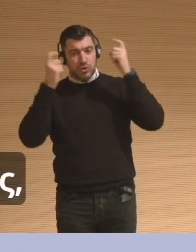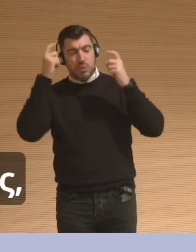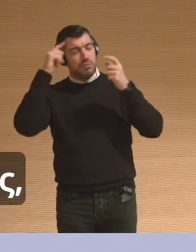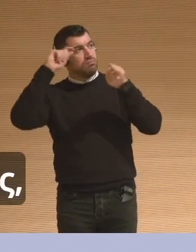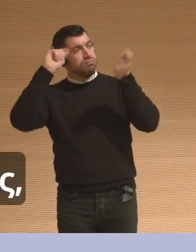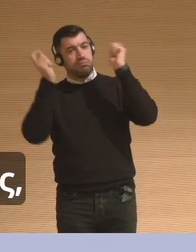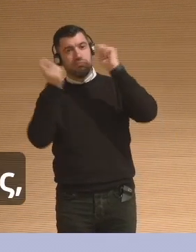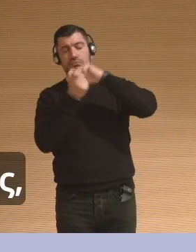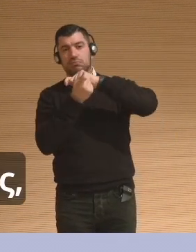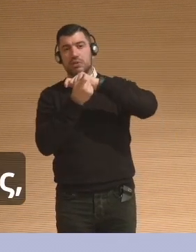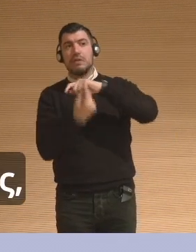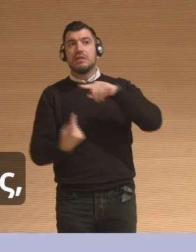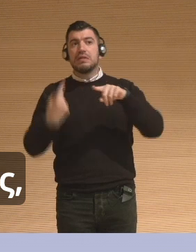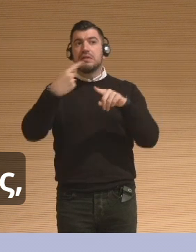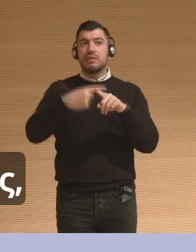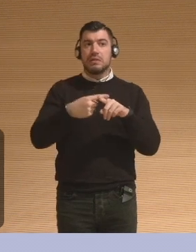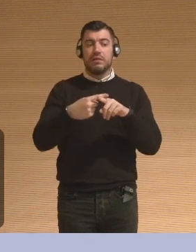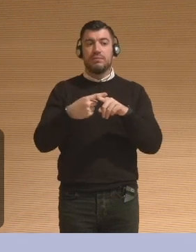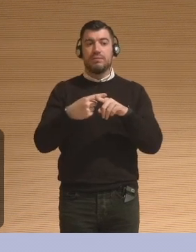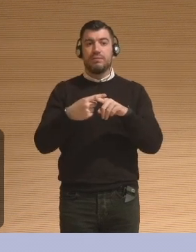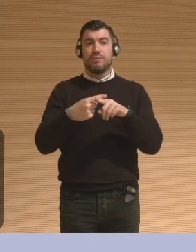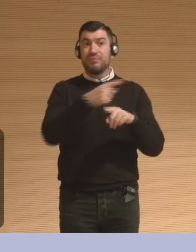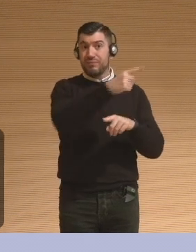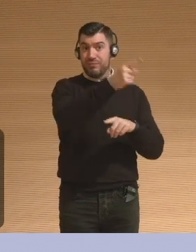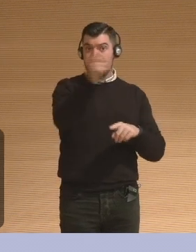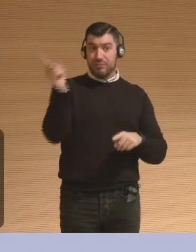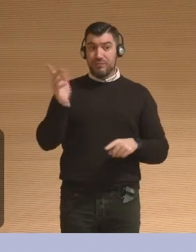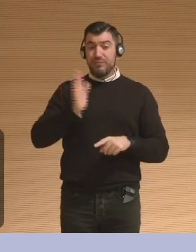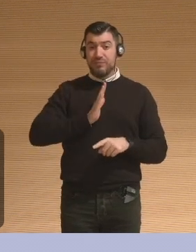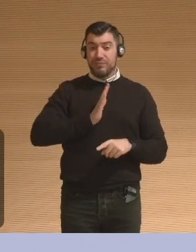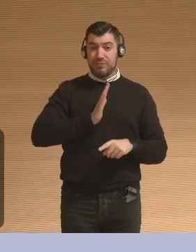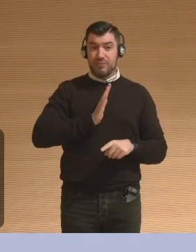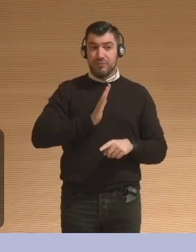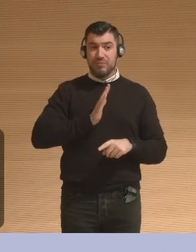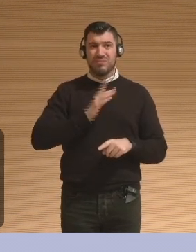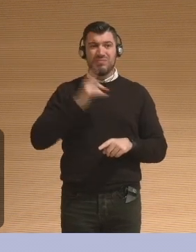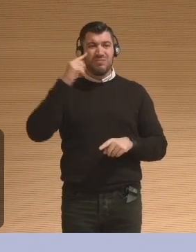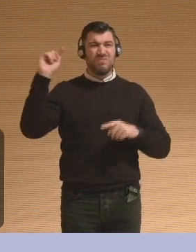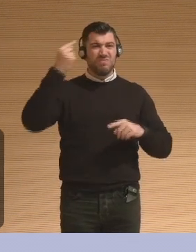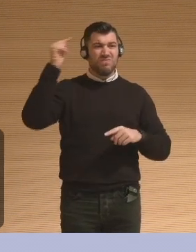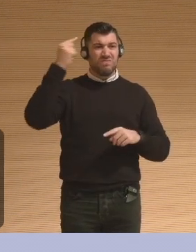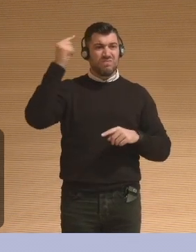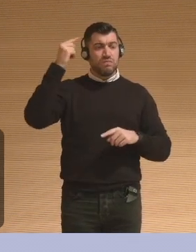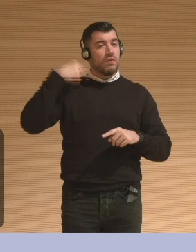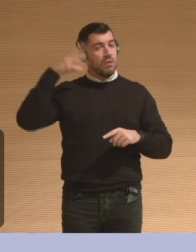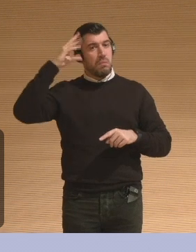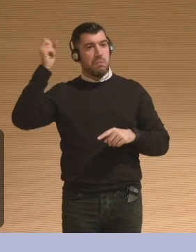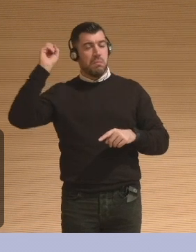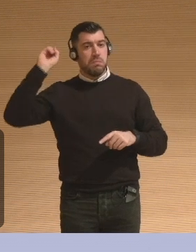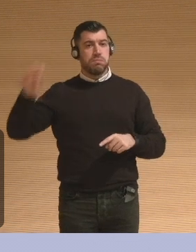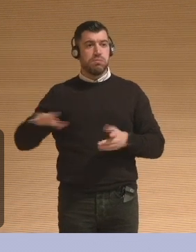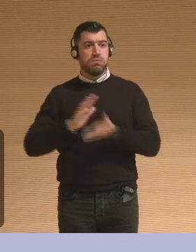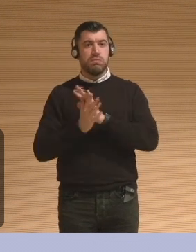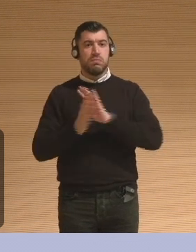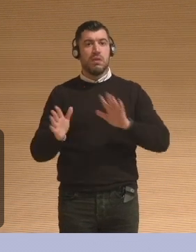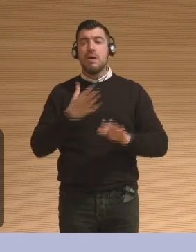one reason for that could be the similar responses, such as generally positive interaction with visually